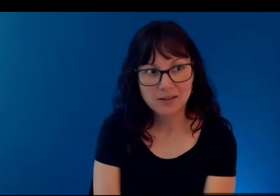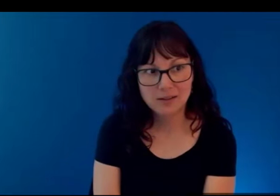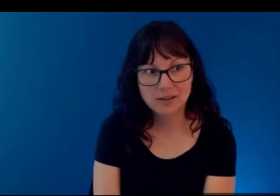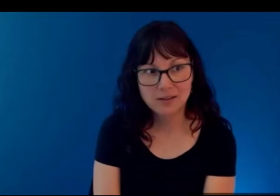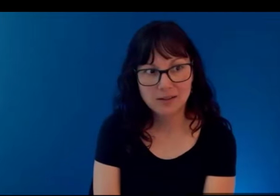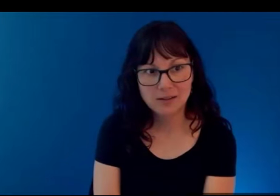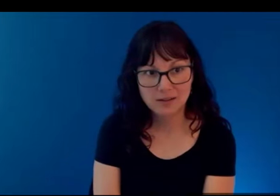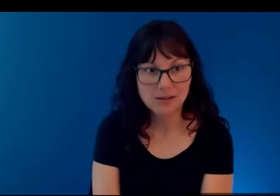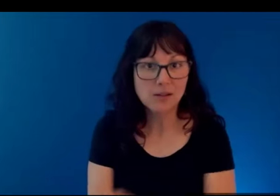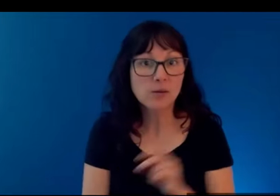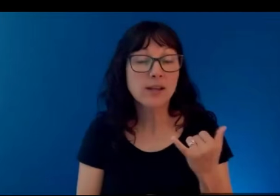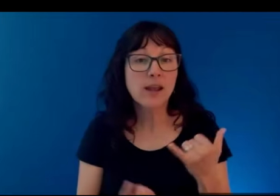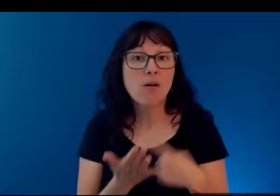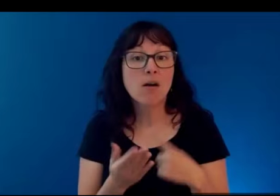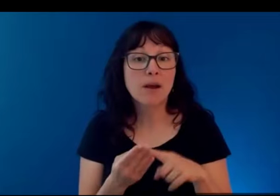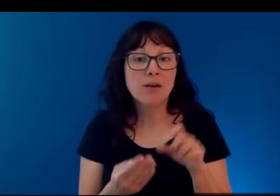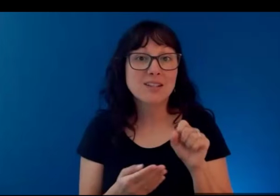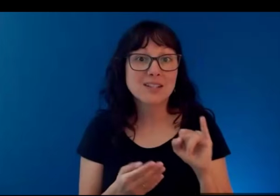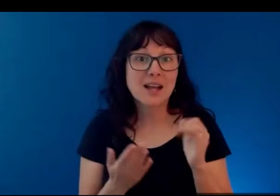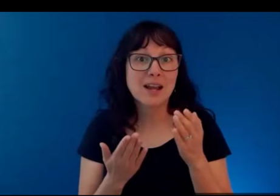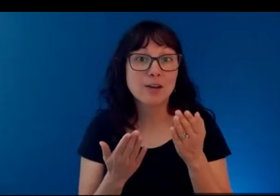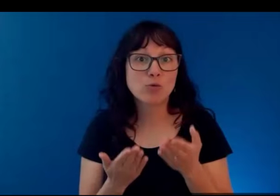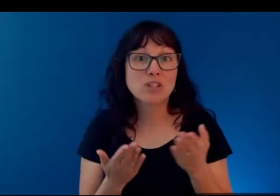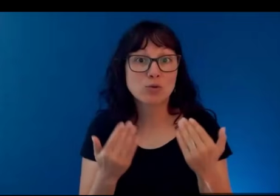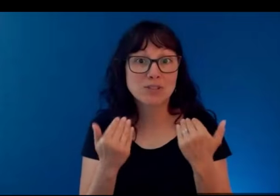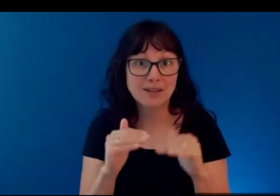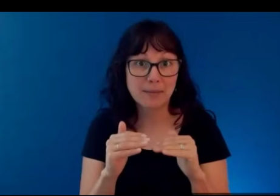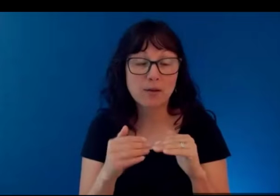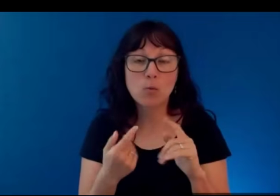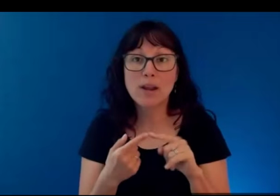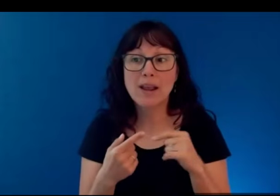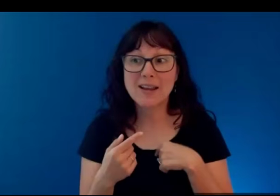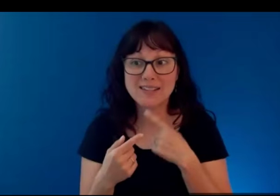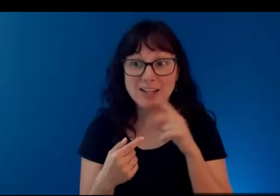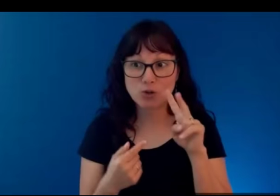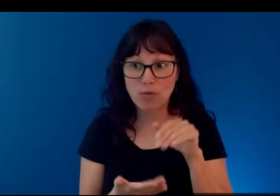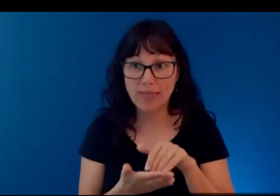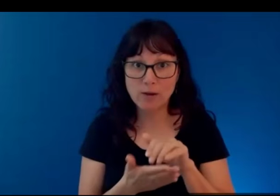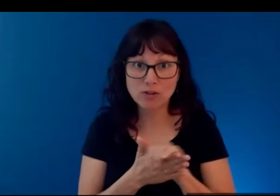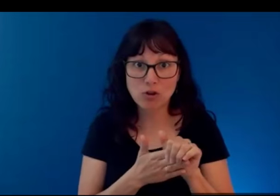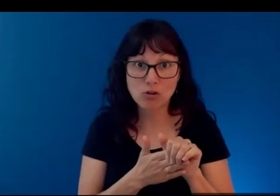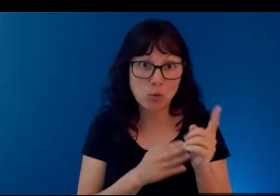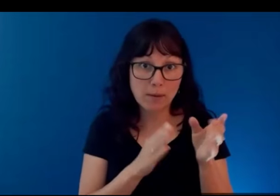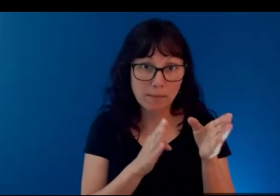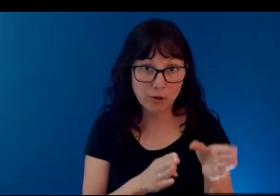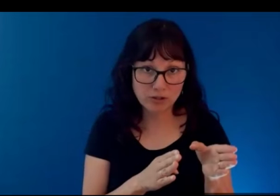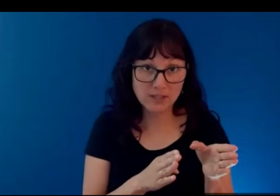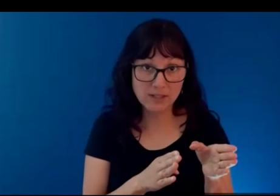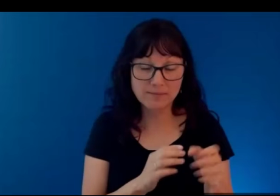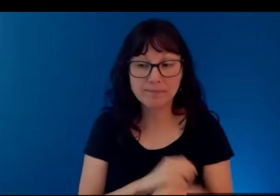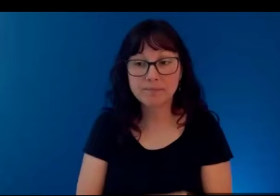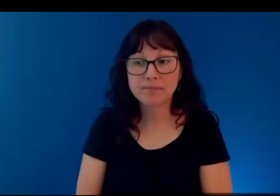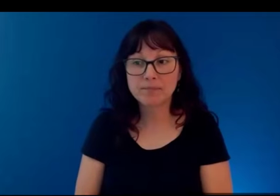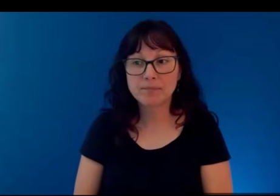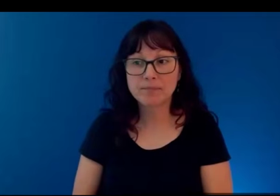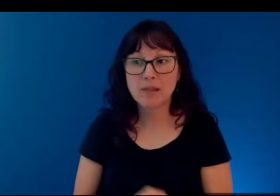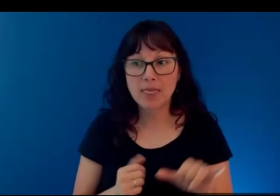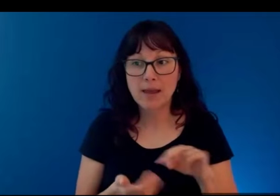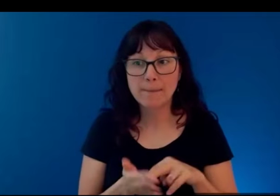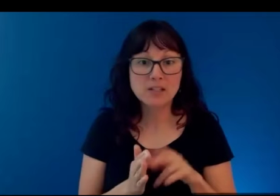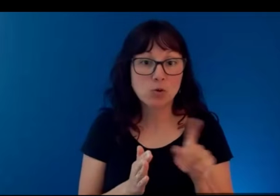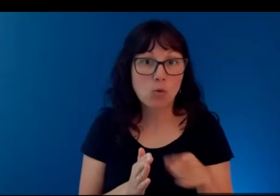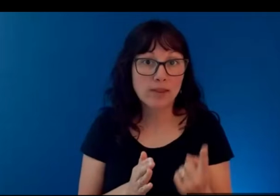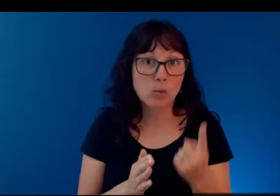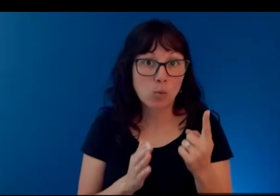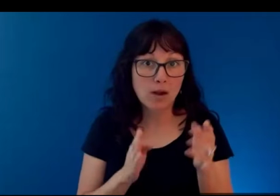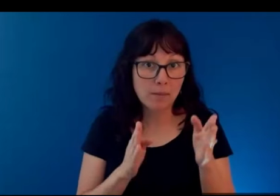All right, so let's talk about the SSI resource limit. So when I say it's $2,000 for an individual, that means only one